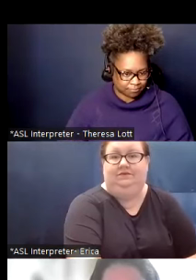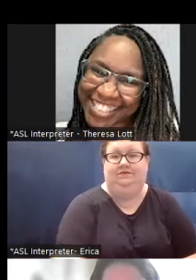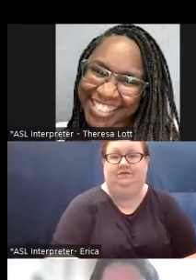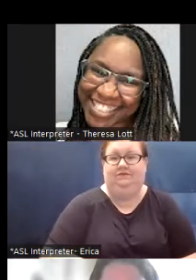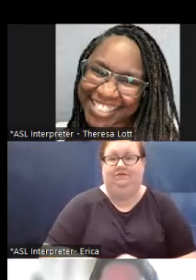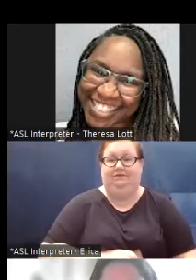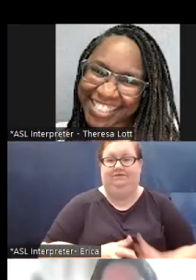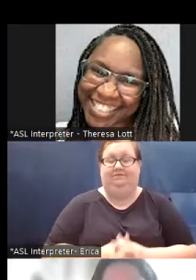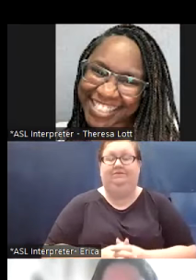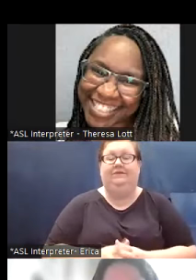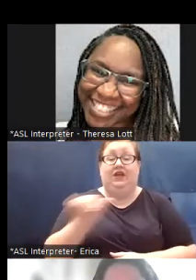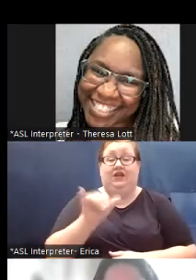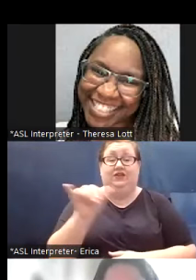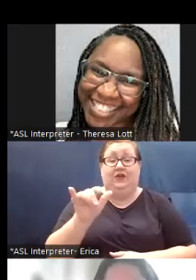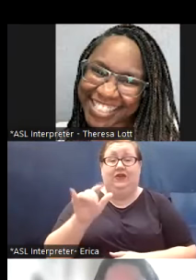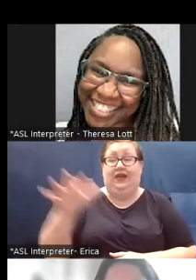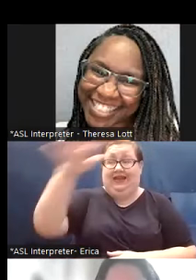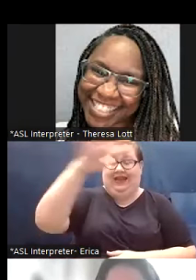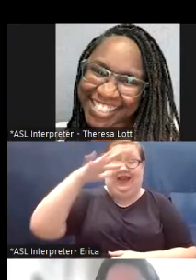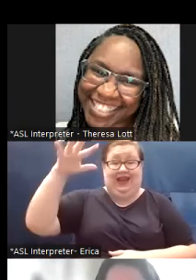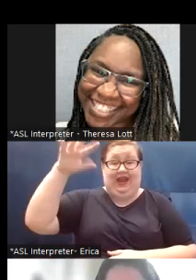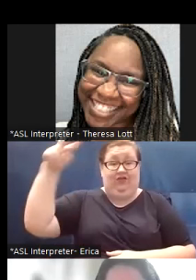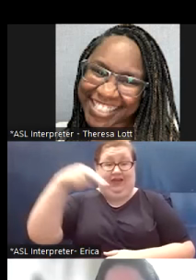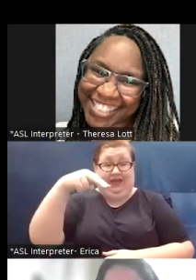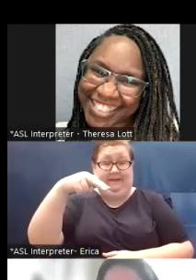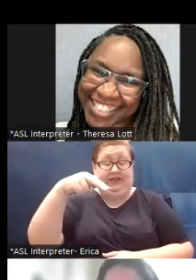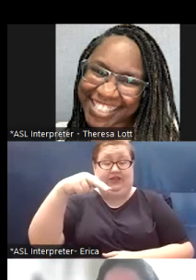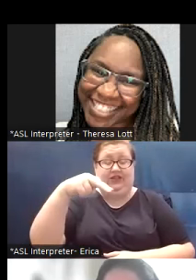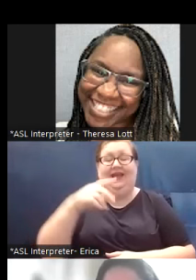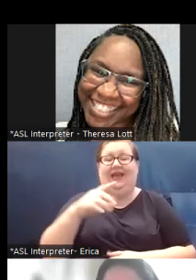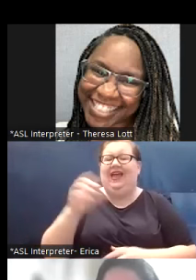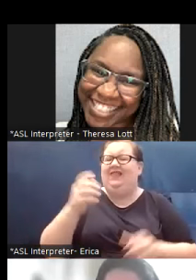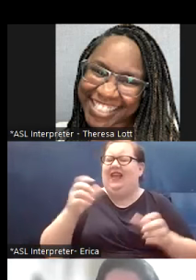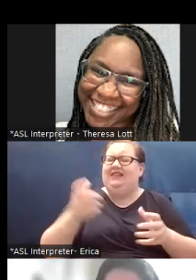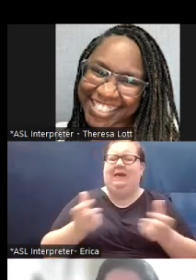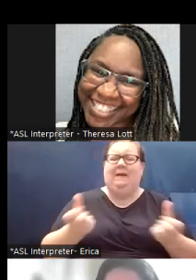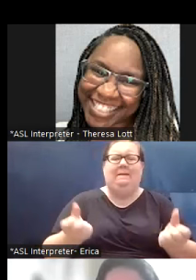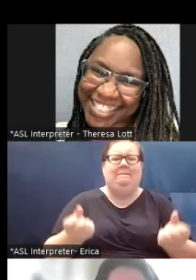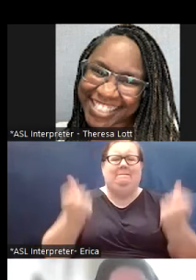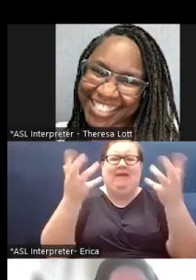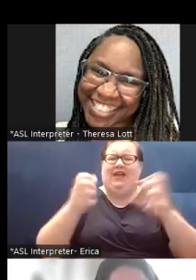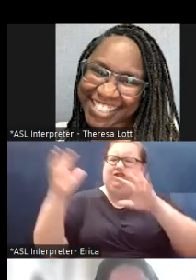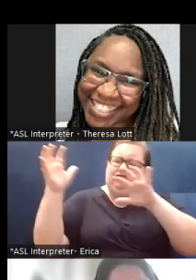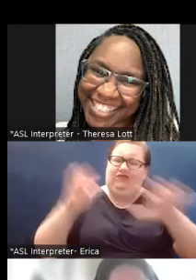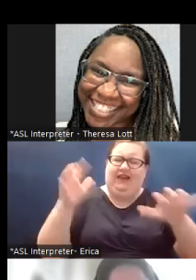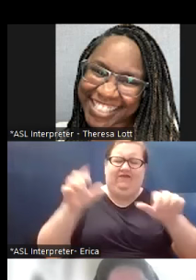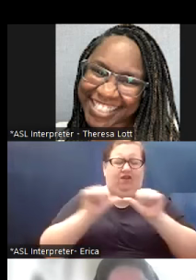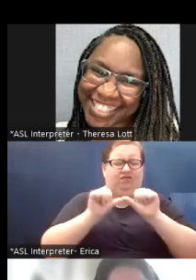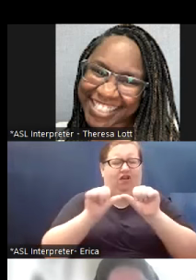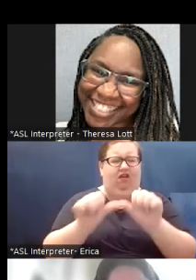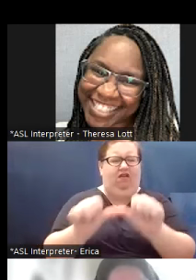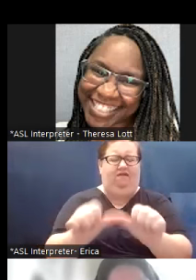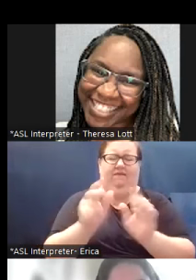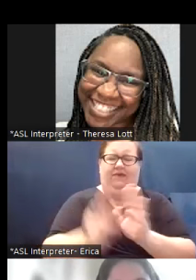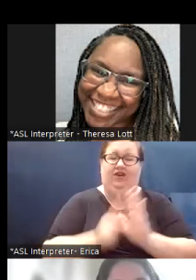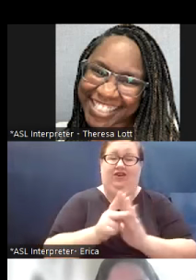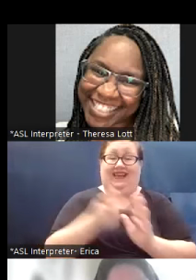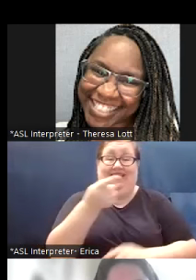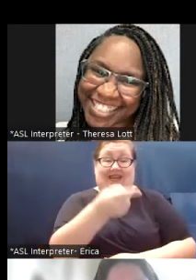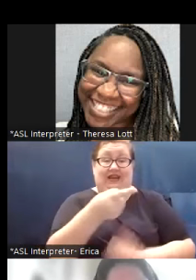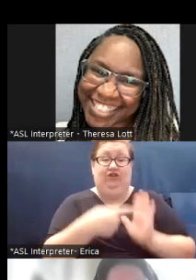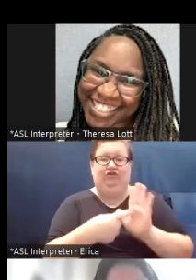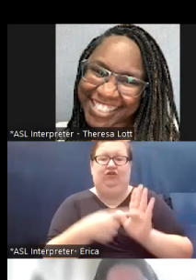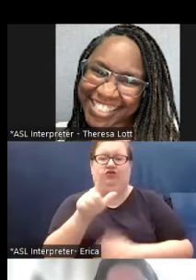for clarification. That's major rainfall over a long period. Here, it's 24 hours.